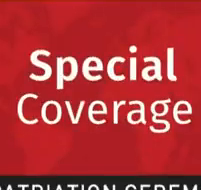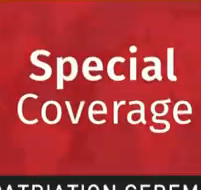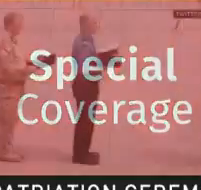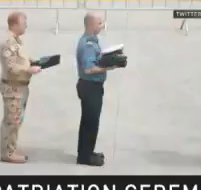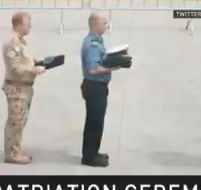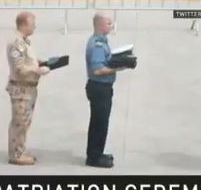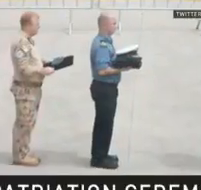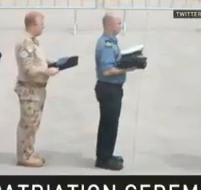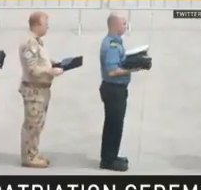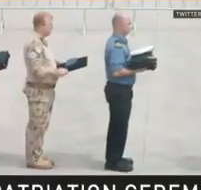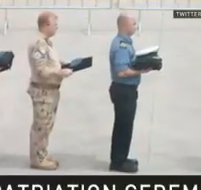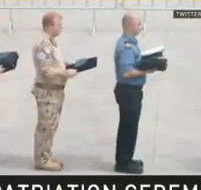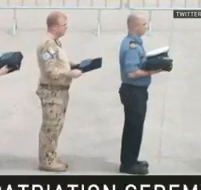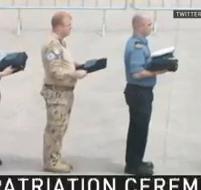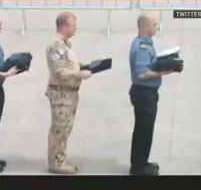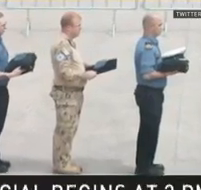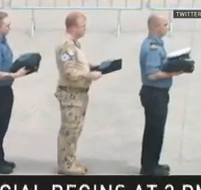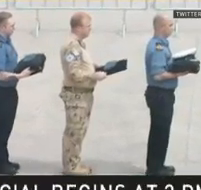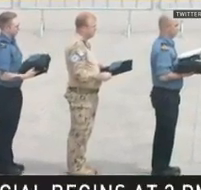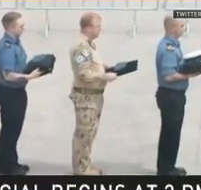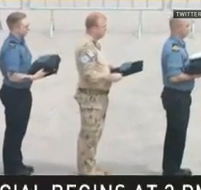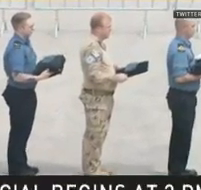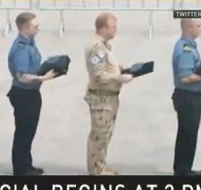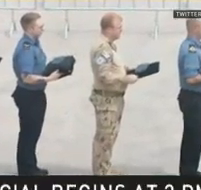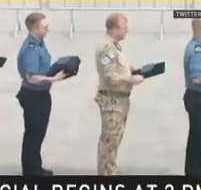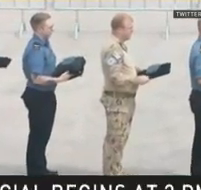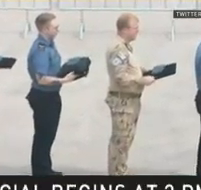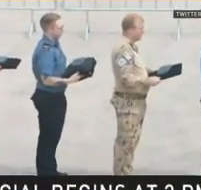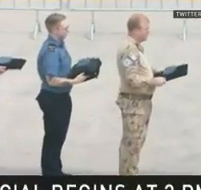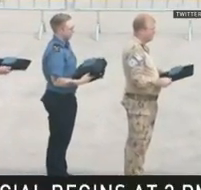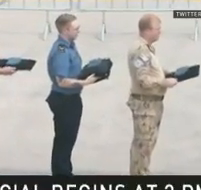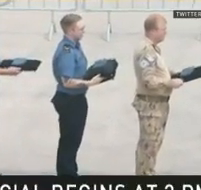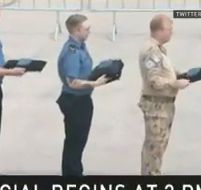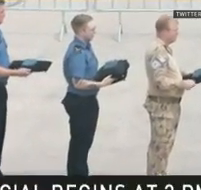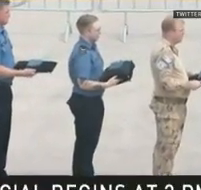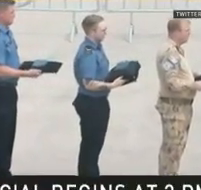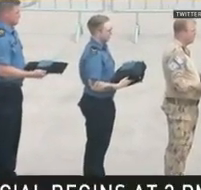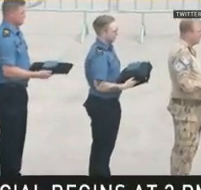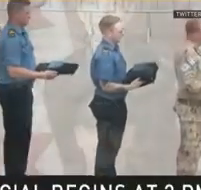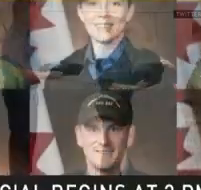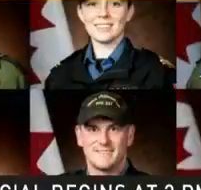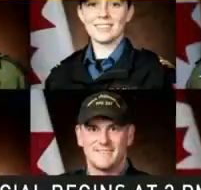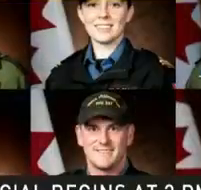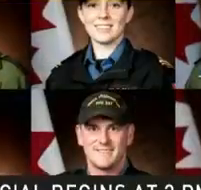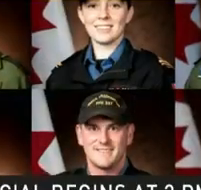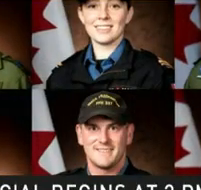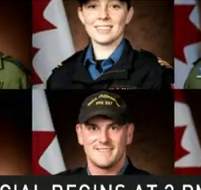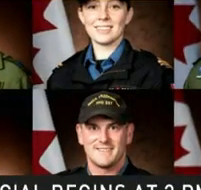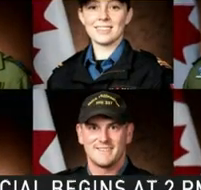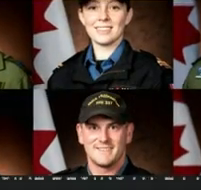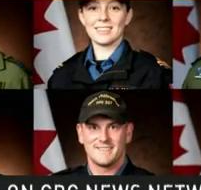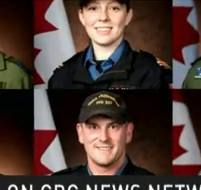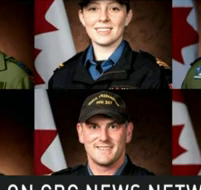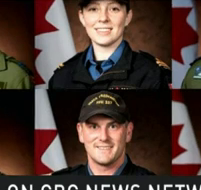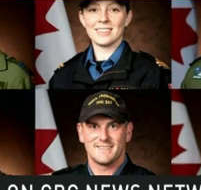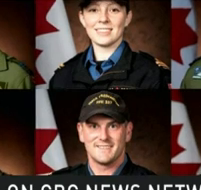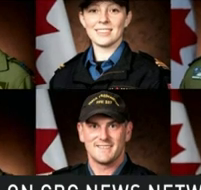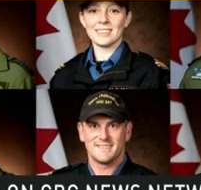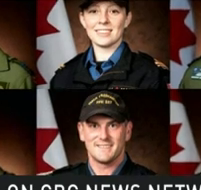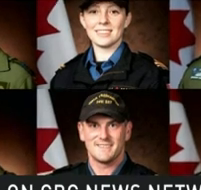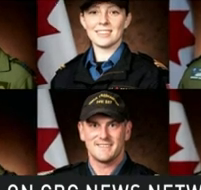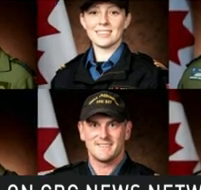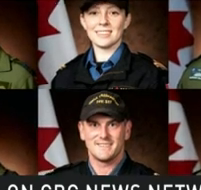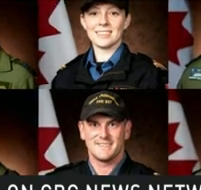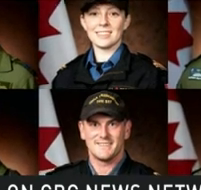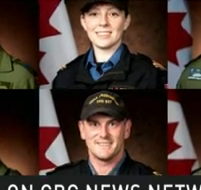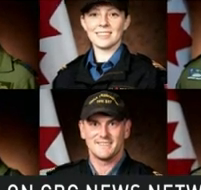it recorded its first case of COVID-19 in more than 2 weeks yesterday. Dr. Jennifer Russell is that province's Chief Medical Officer of